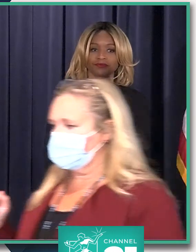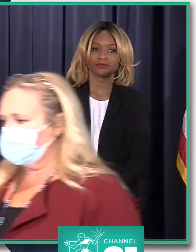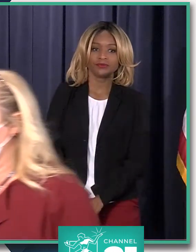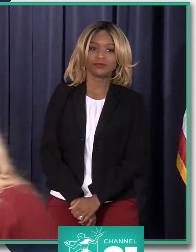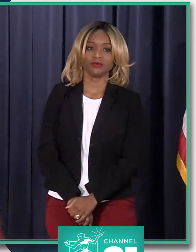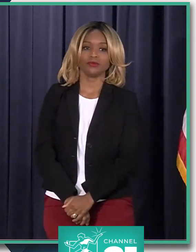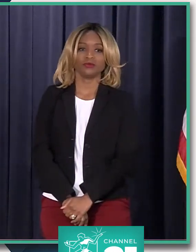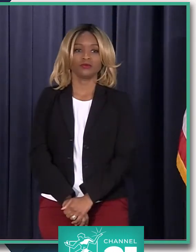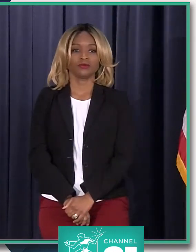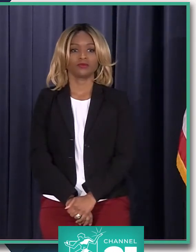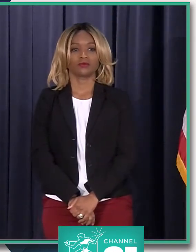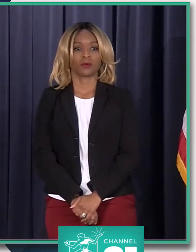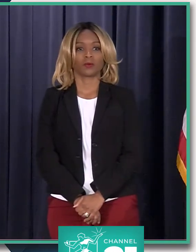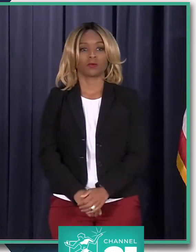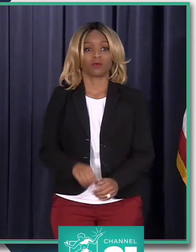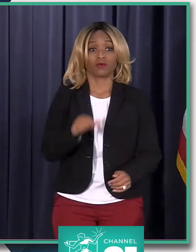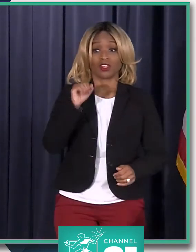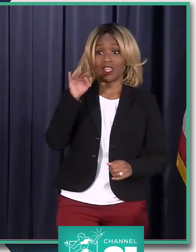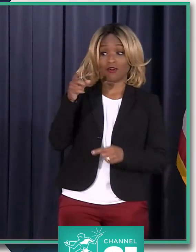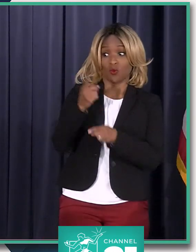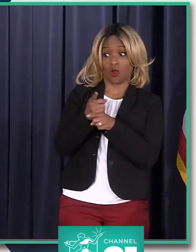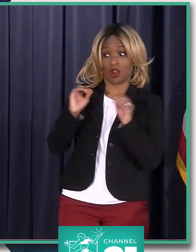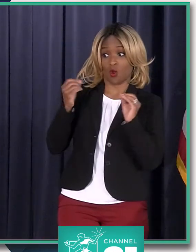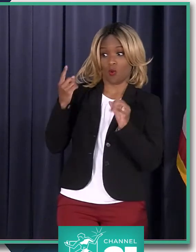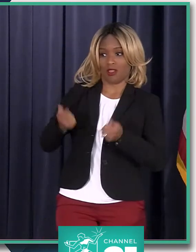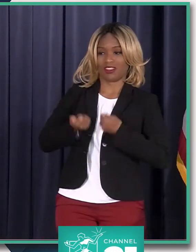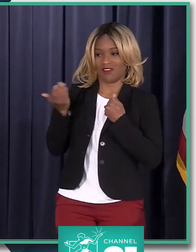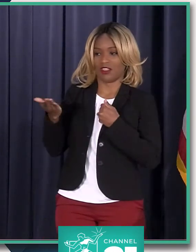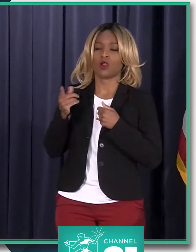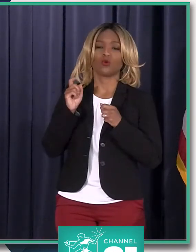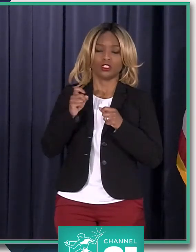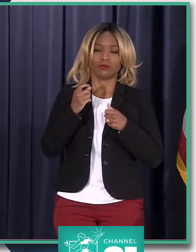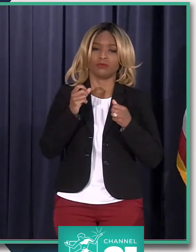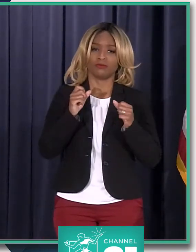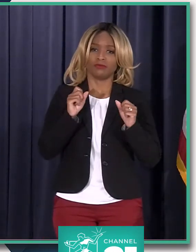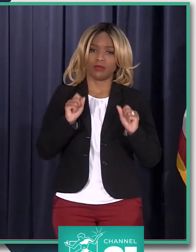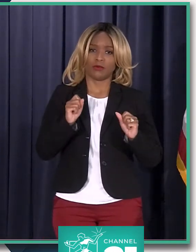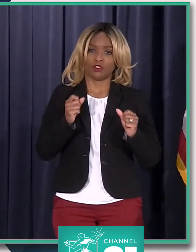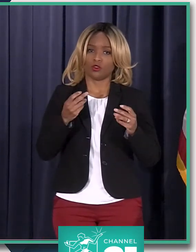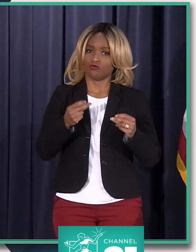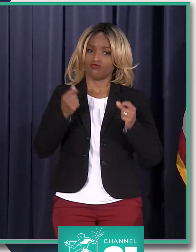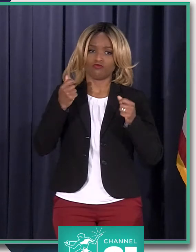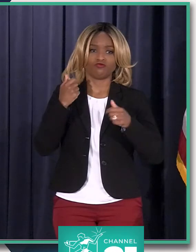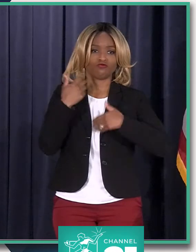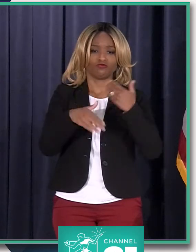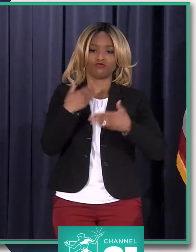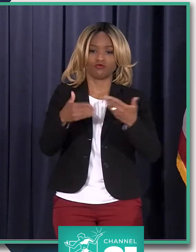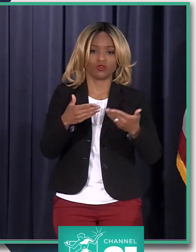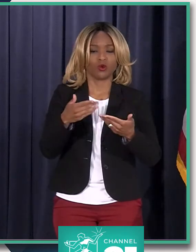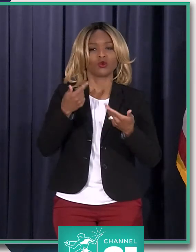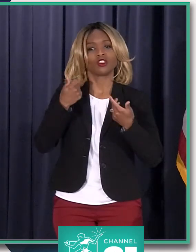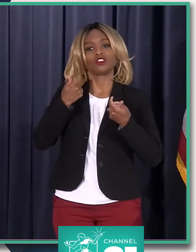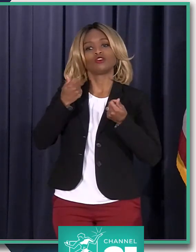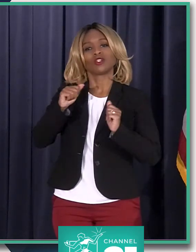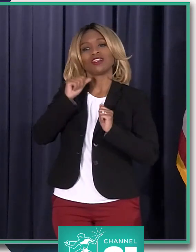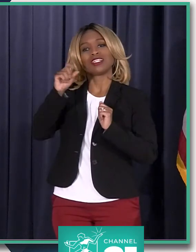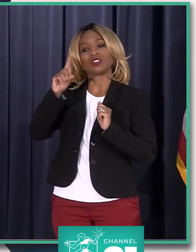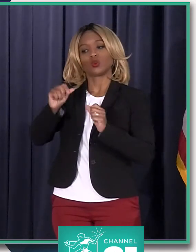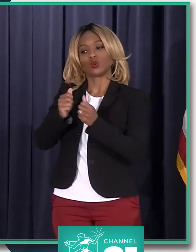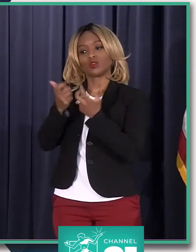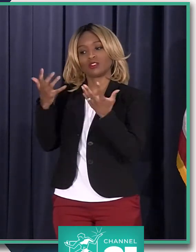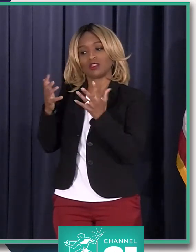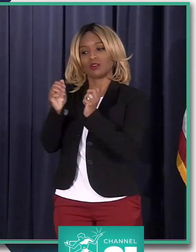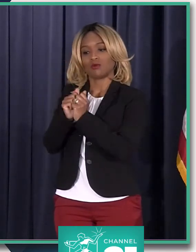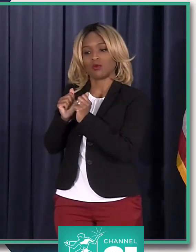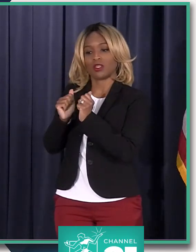So if you're right that it's not occupied, we should be able to move it pretty quickly. We are trying not to move on houses that are occupied and